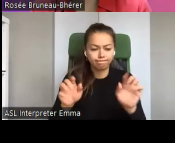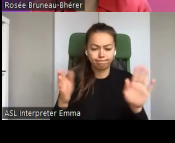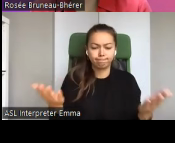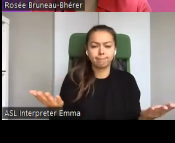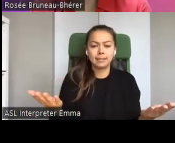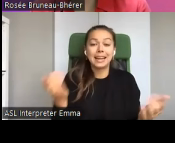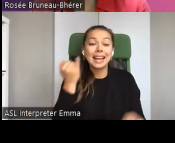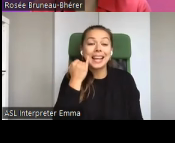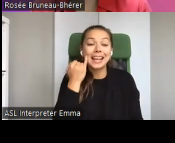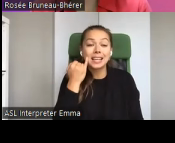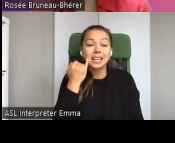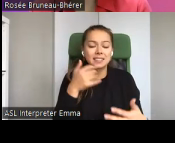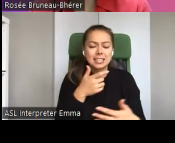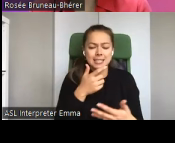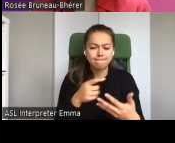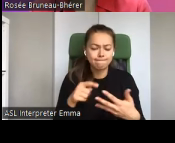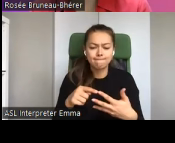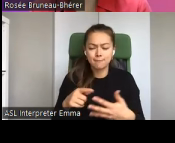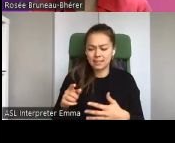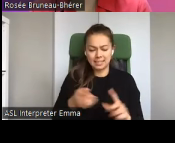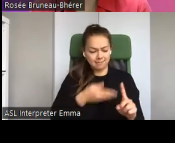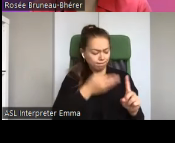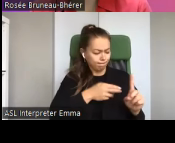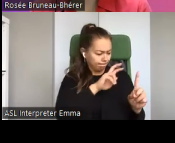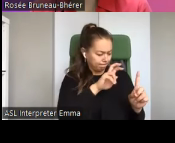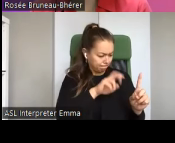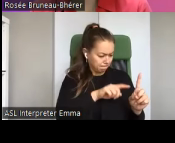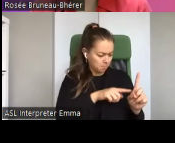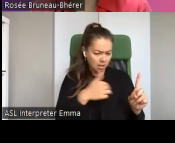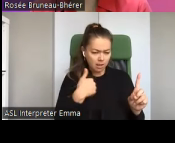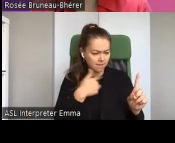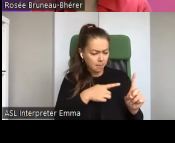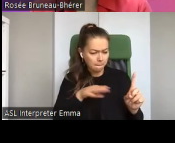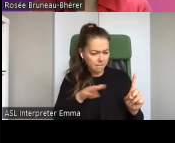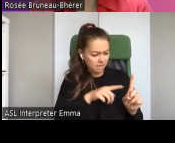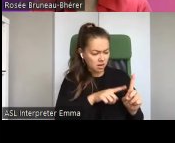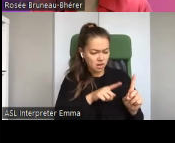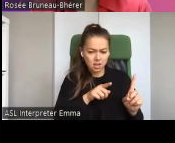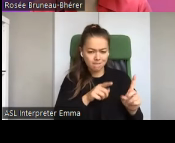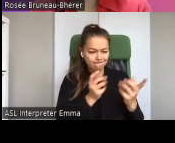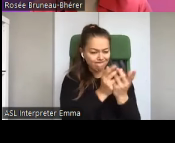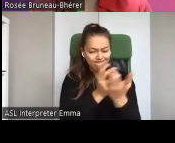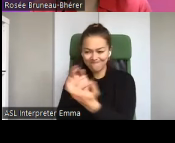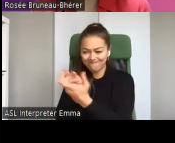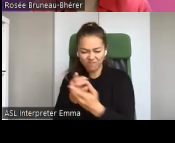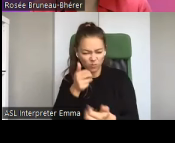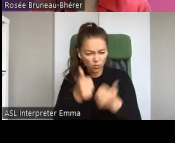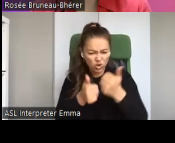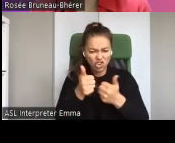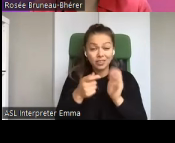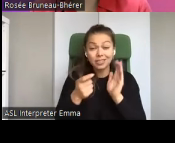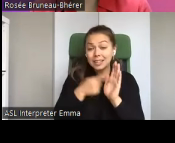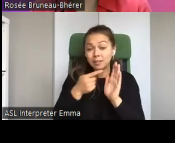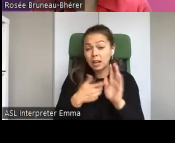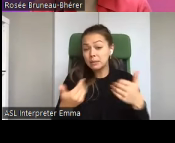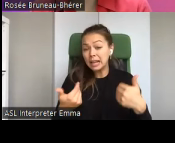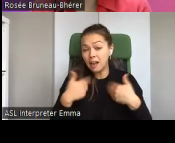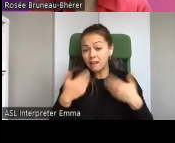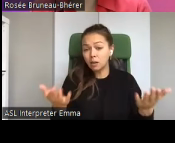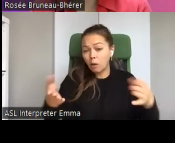which belongs to where. So here, let's remember that it doesn't necessarily have to be one or the